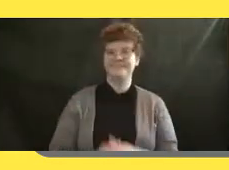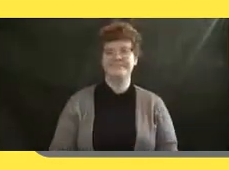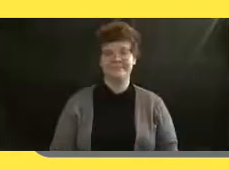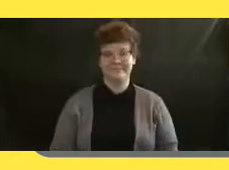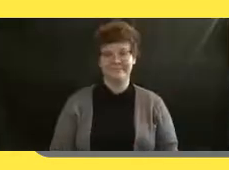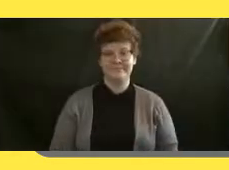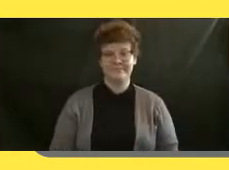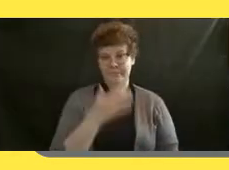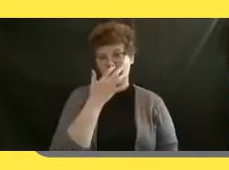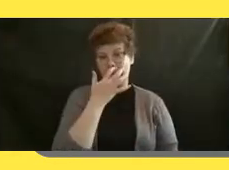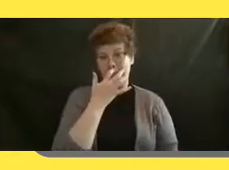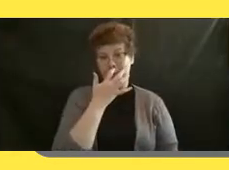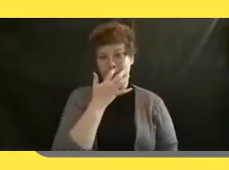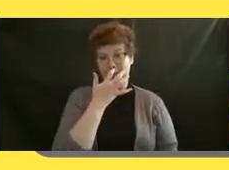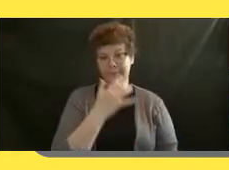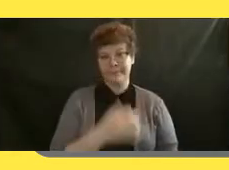Okay.